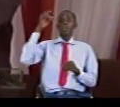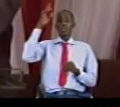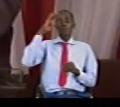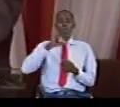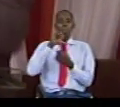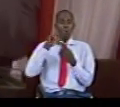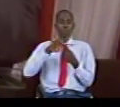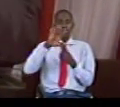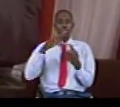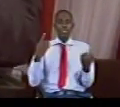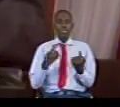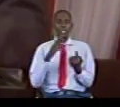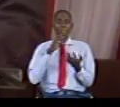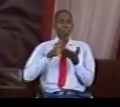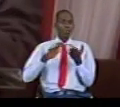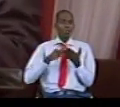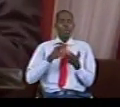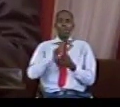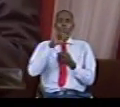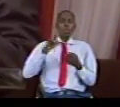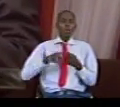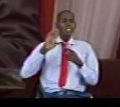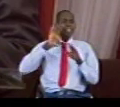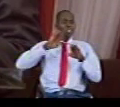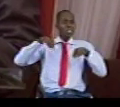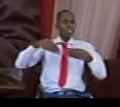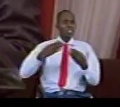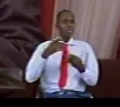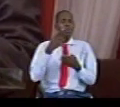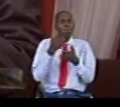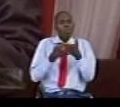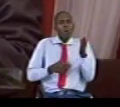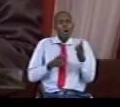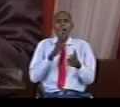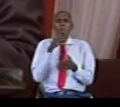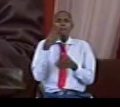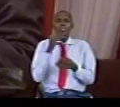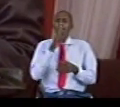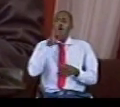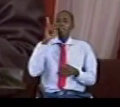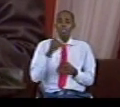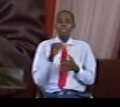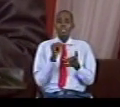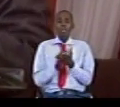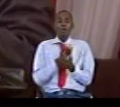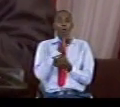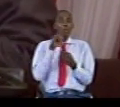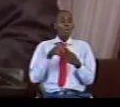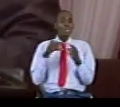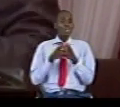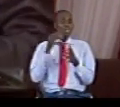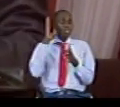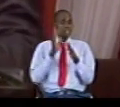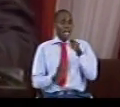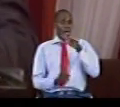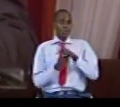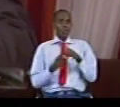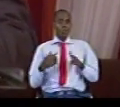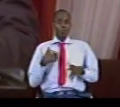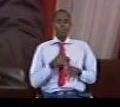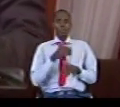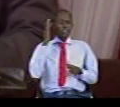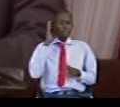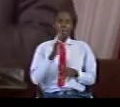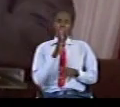gives you the grace of God, there's assurance. And we know that when he shall appear, we shall be like him.